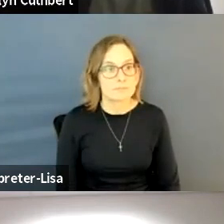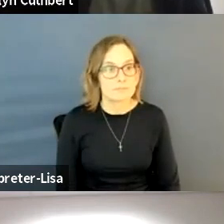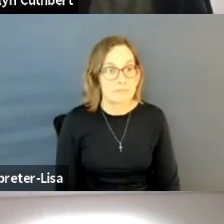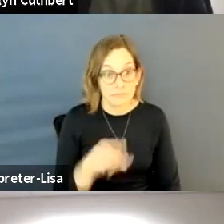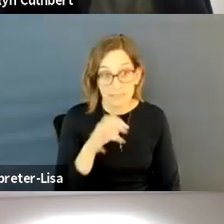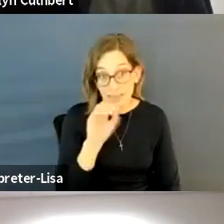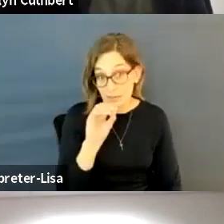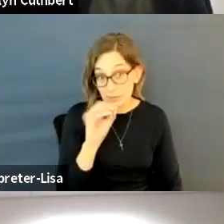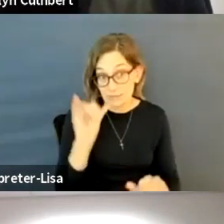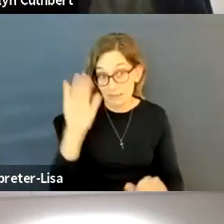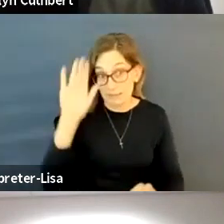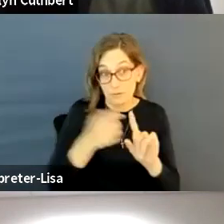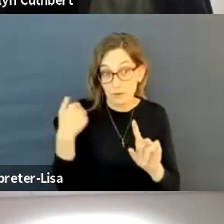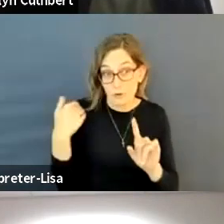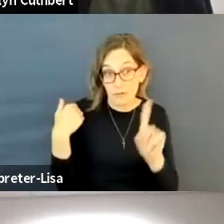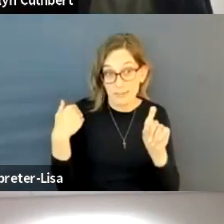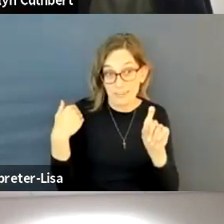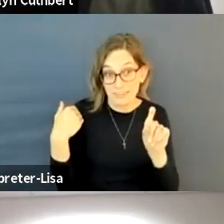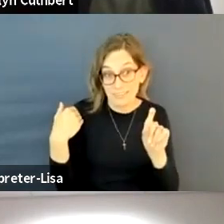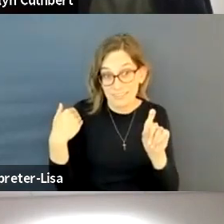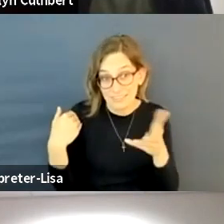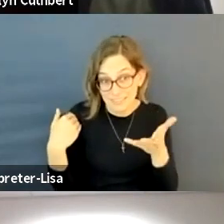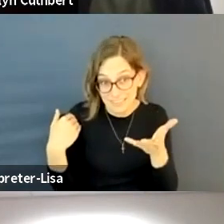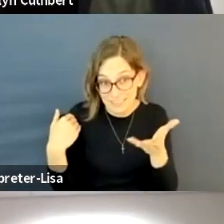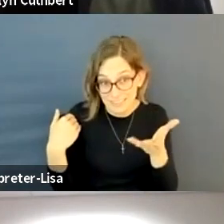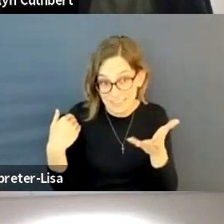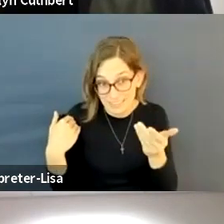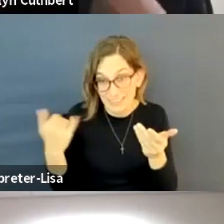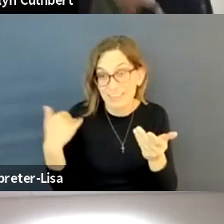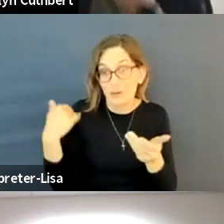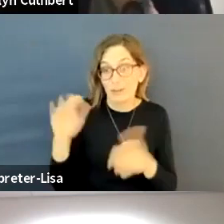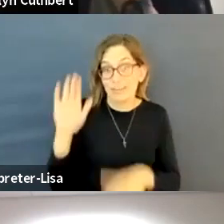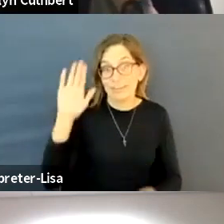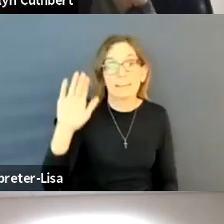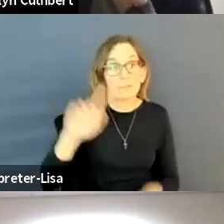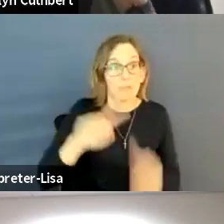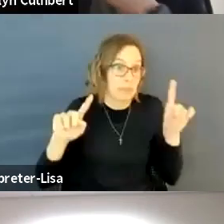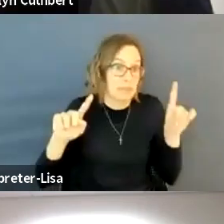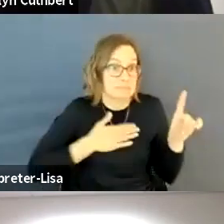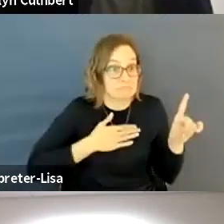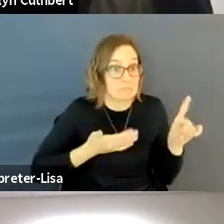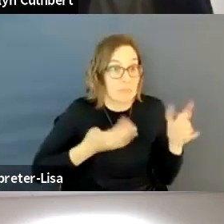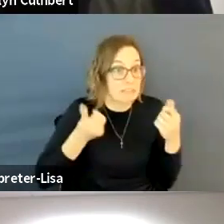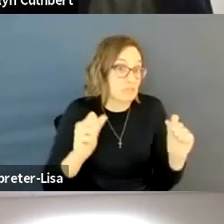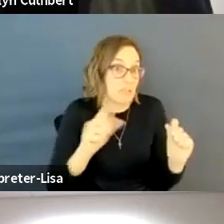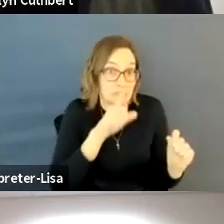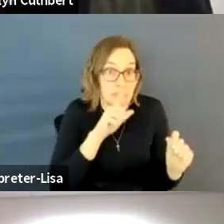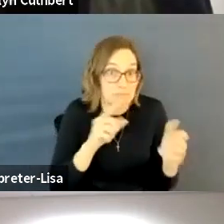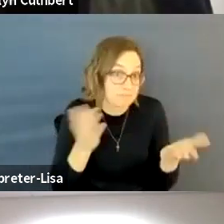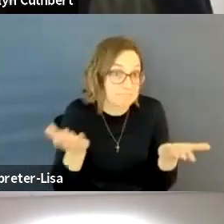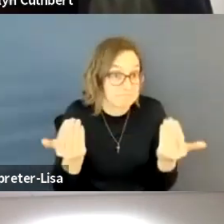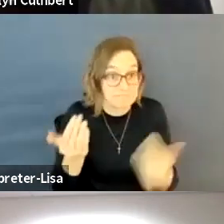Theo, do you still have your hand up from earlier, or? That was an earlier hand raise, but I'll give it a shot if you.